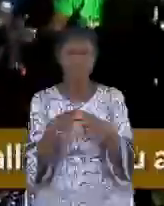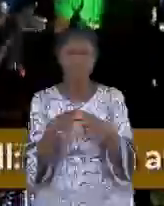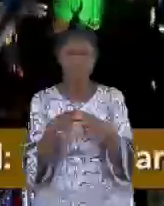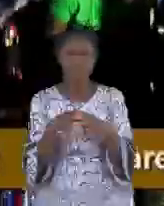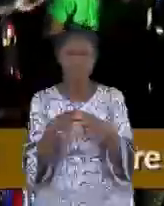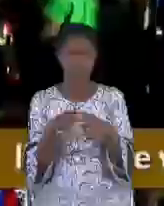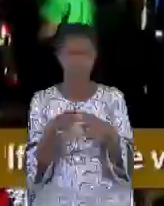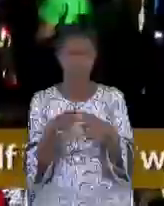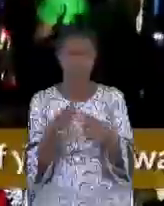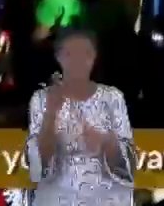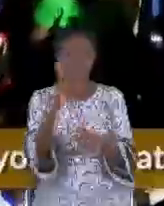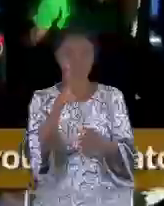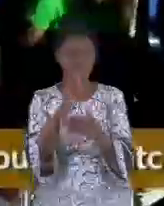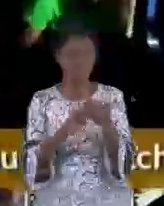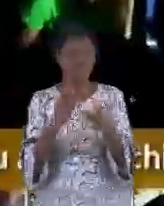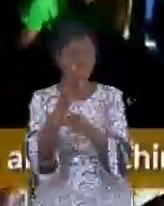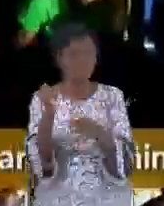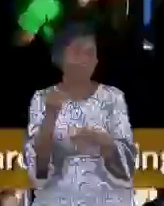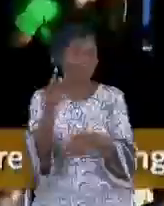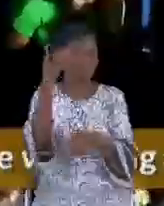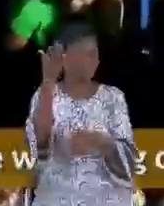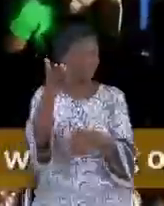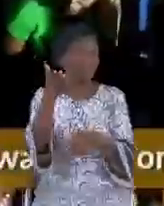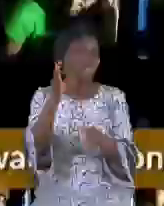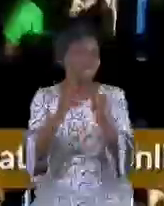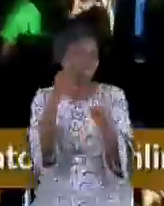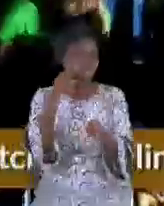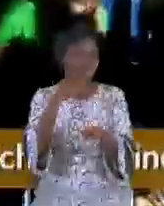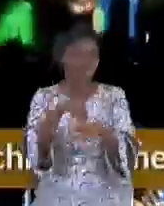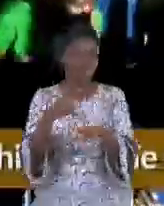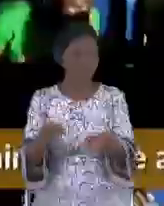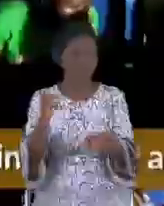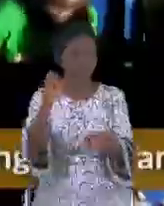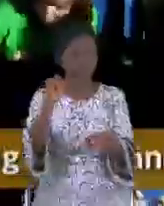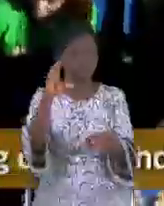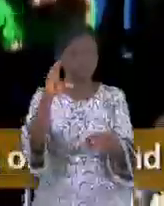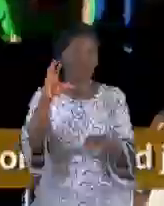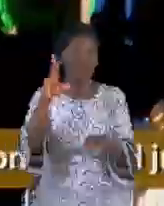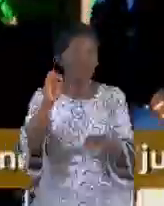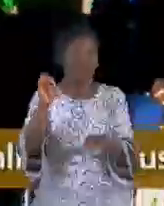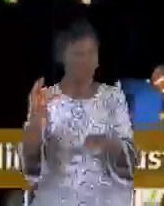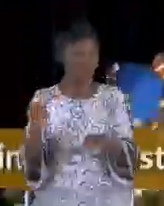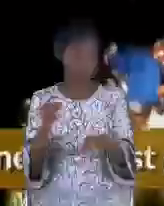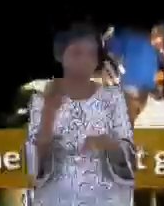There are some hands up. If you look at the screen, there are hands up there.